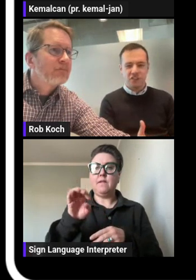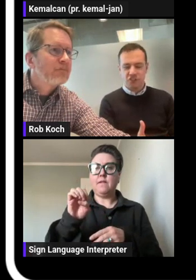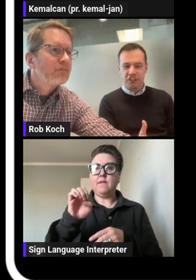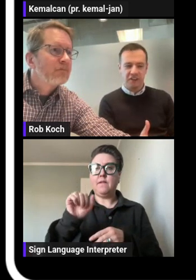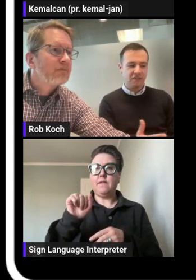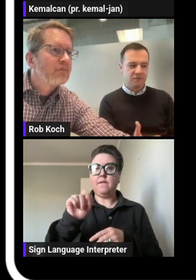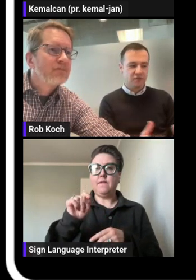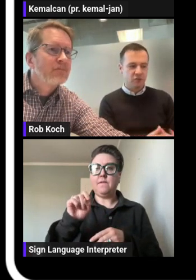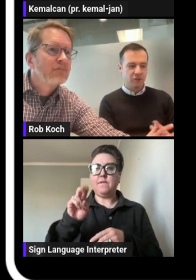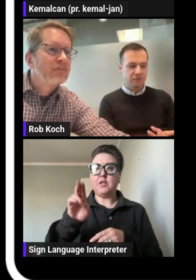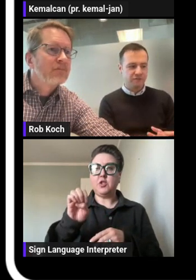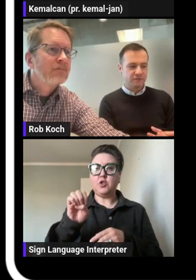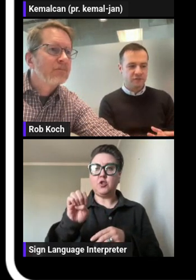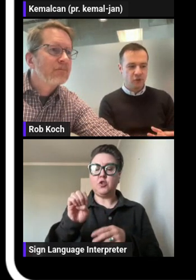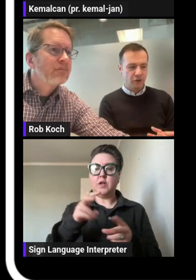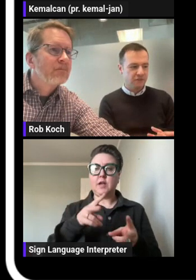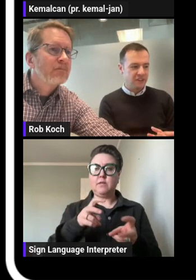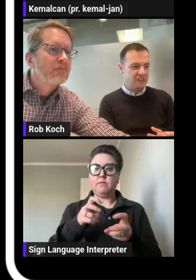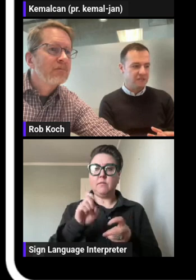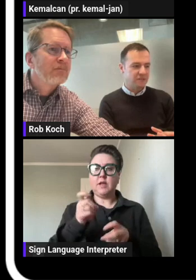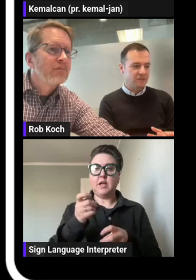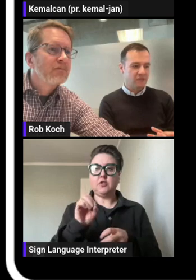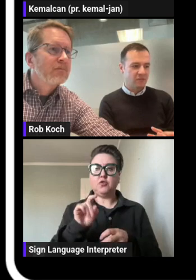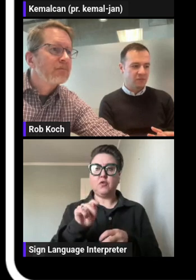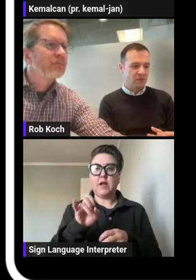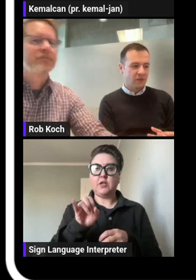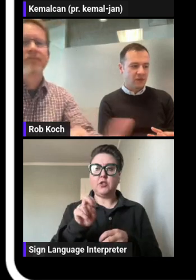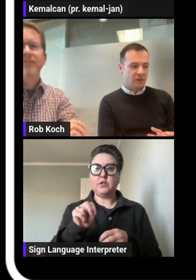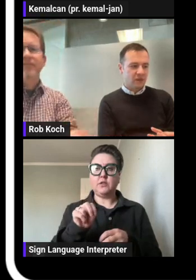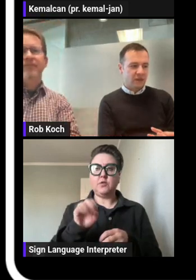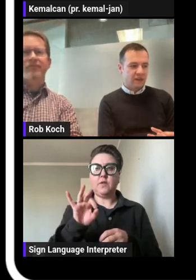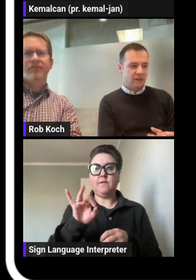feature engineering. Sort of it is.